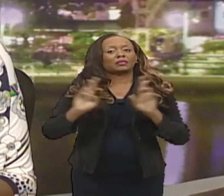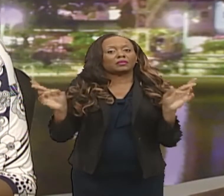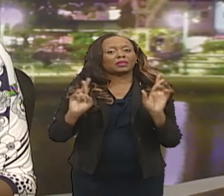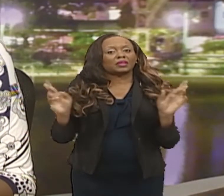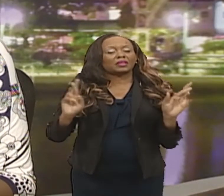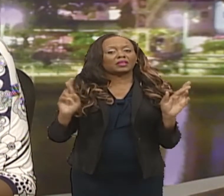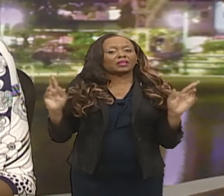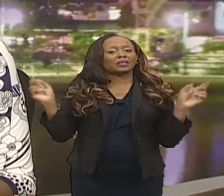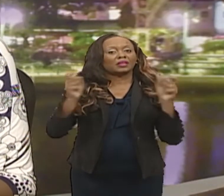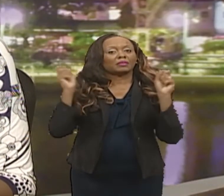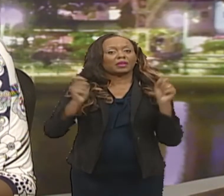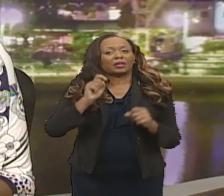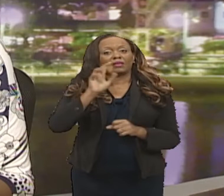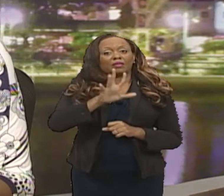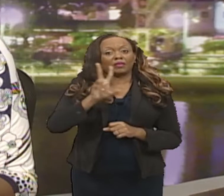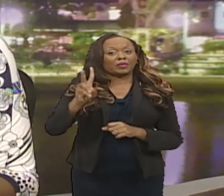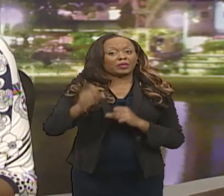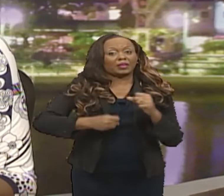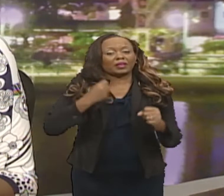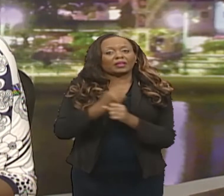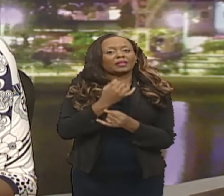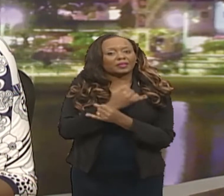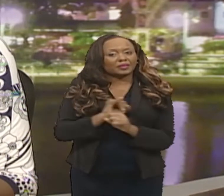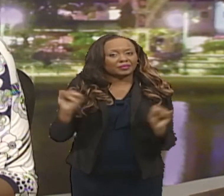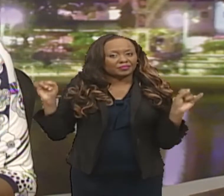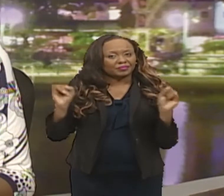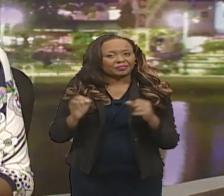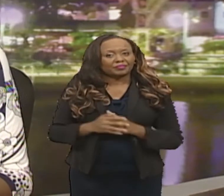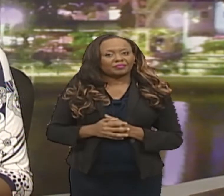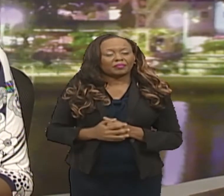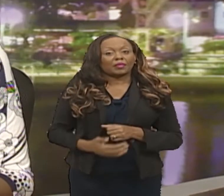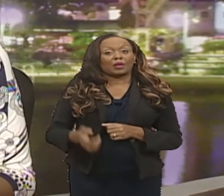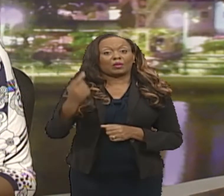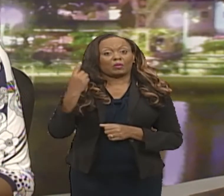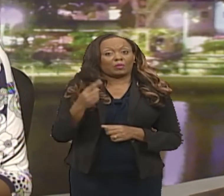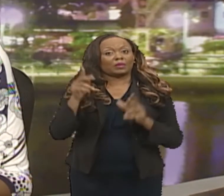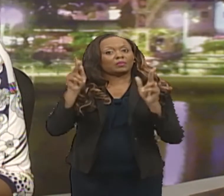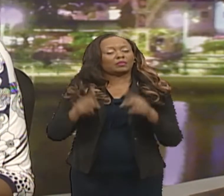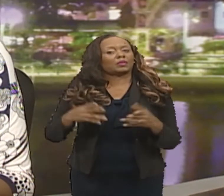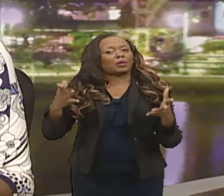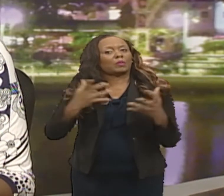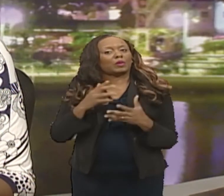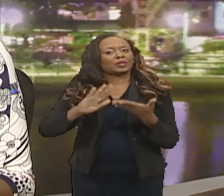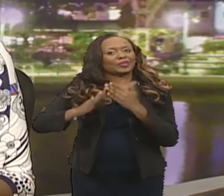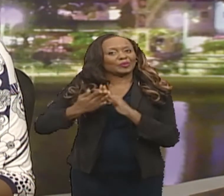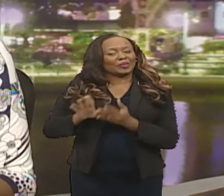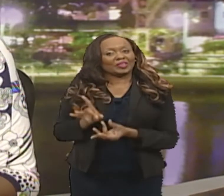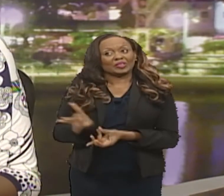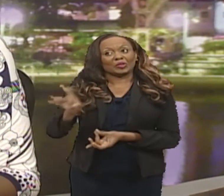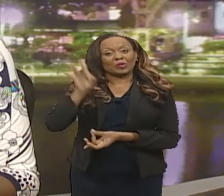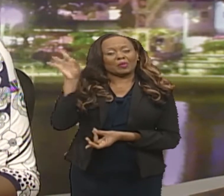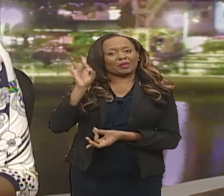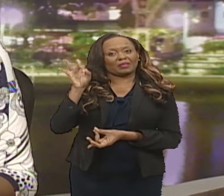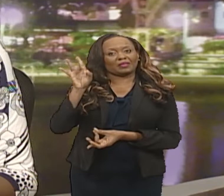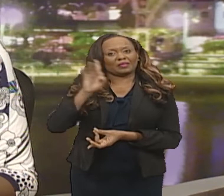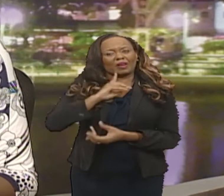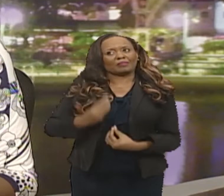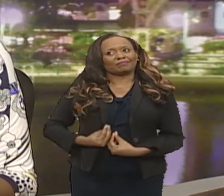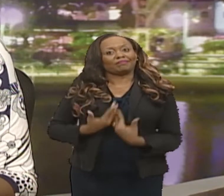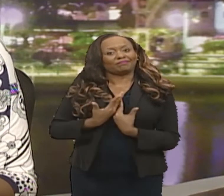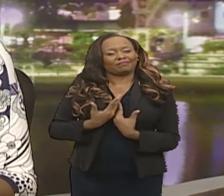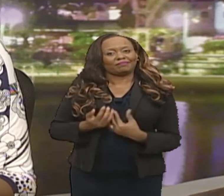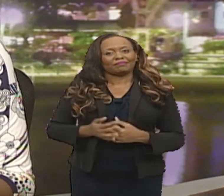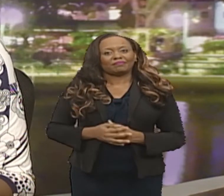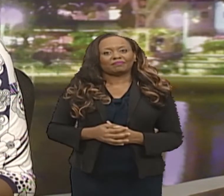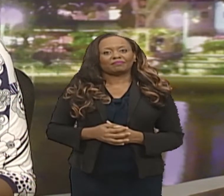celebrate its 52nd year of independence, one local activist is on a mission to build community spirit. Organizer of the